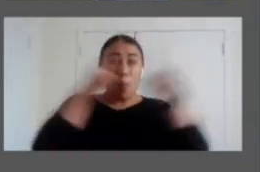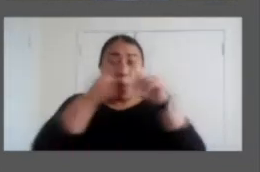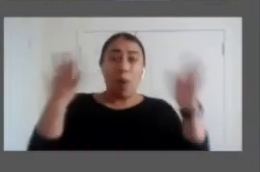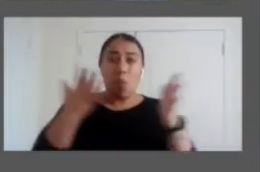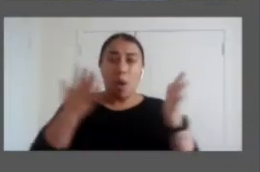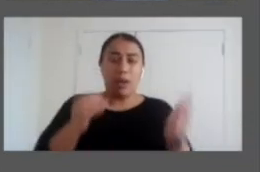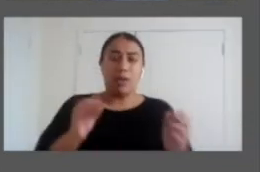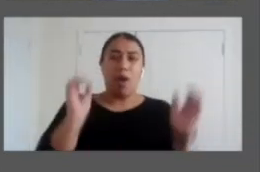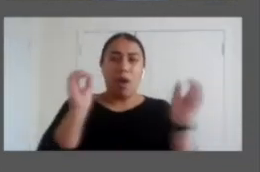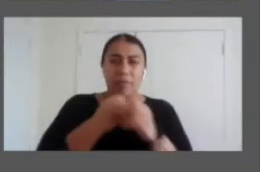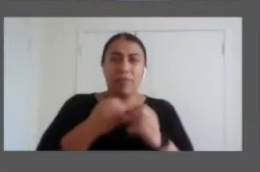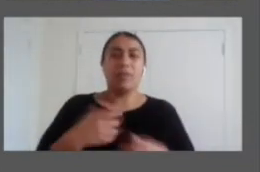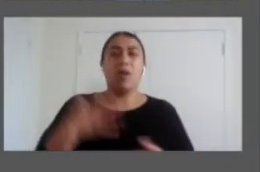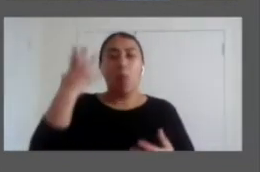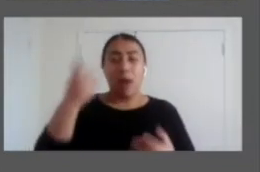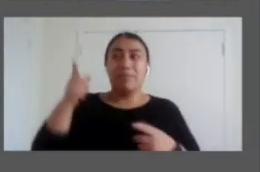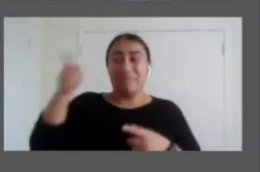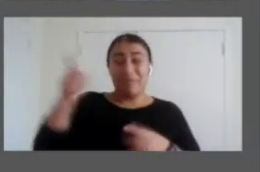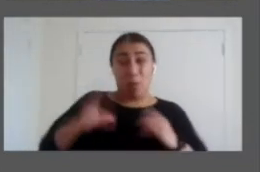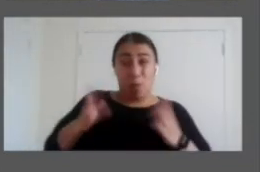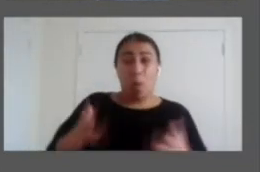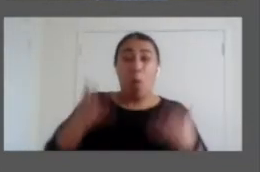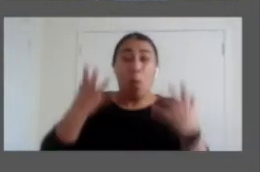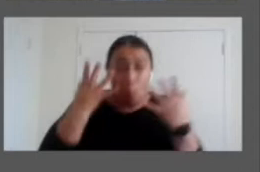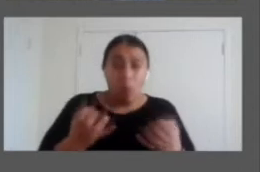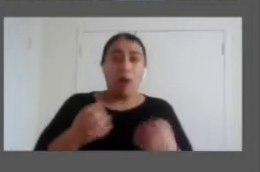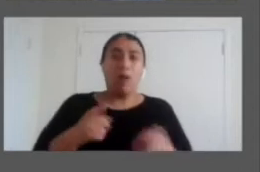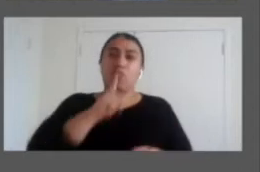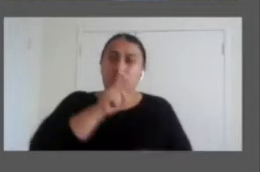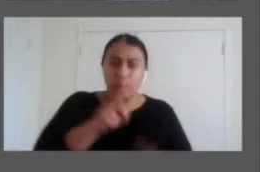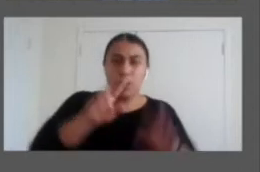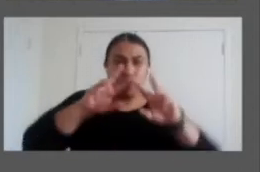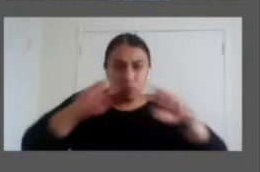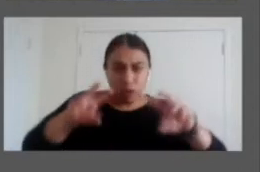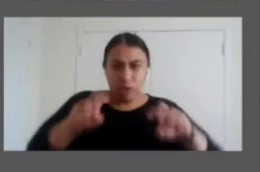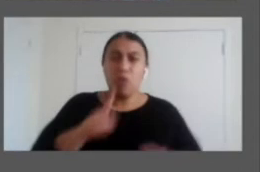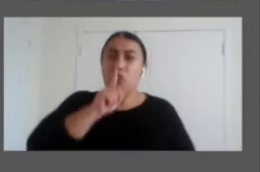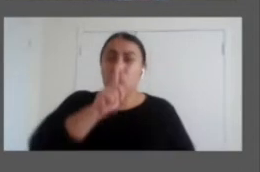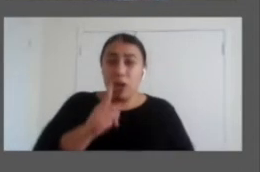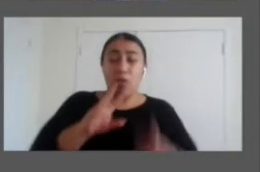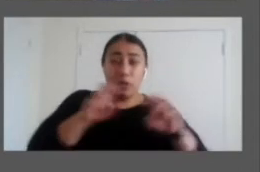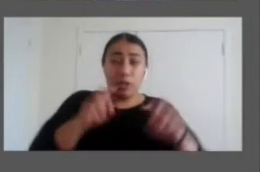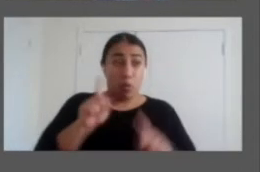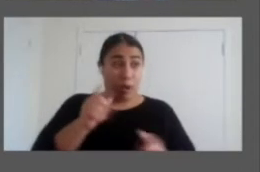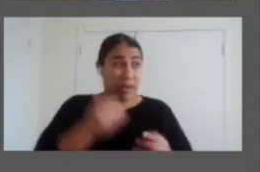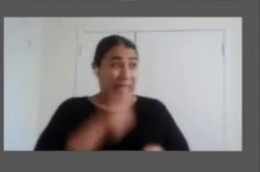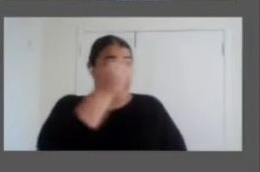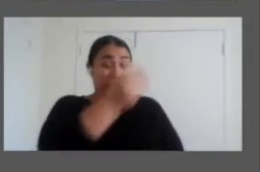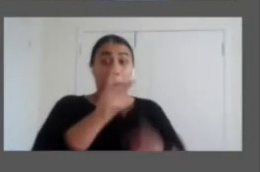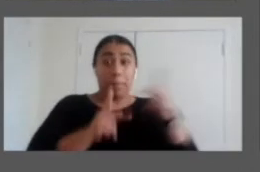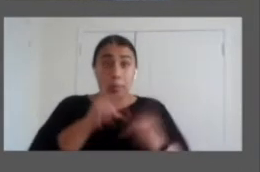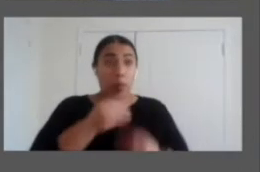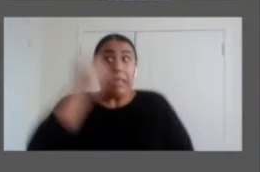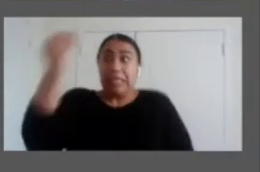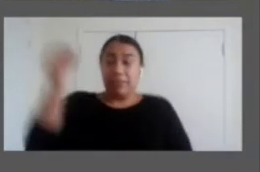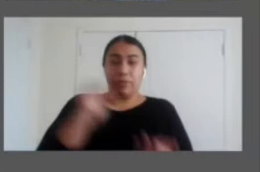to empower physicians and patients to effectively use medical cannabis. The first goal was to focus on needed research